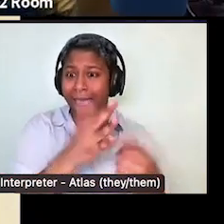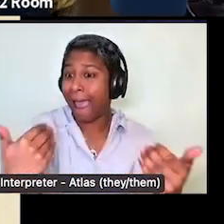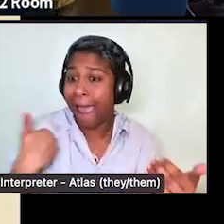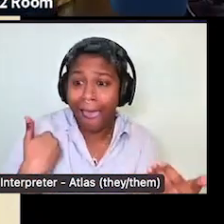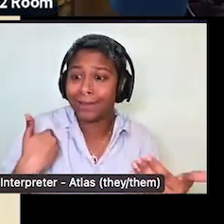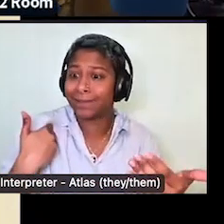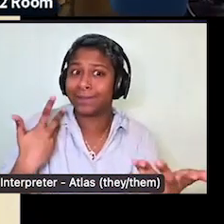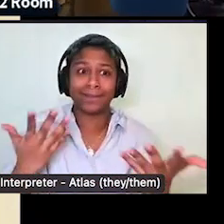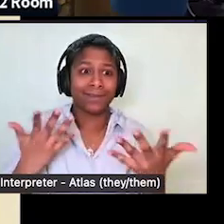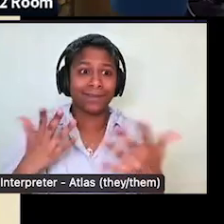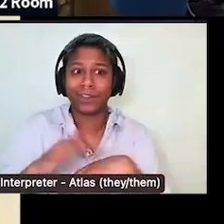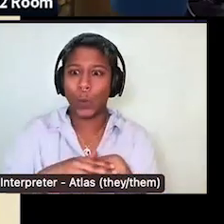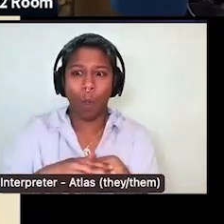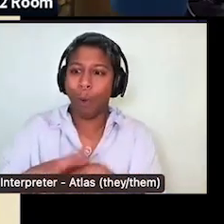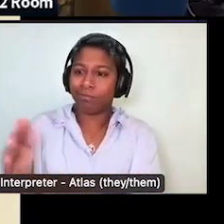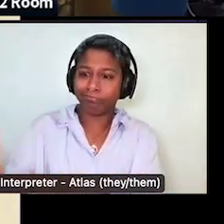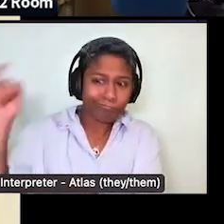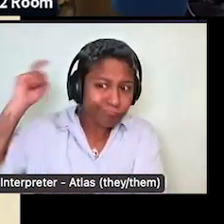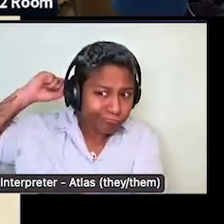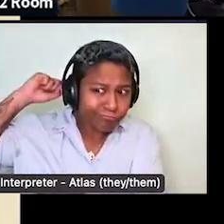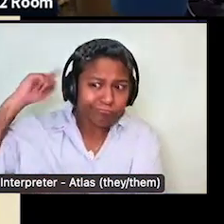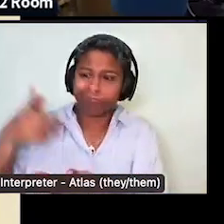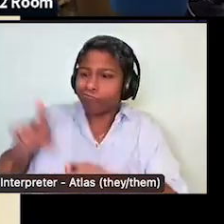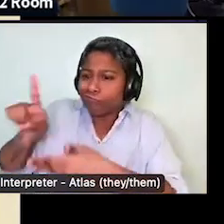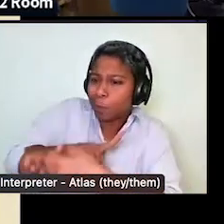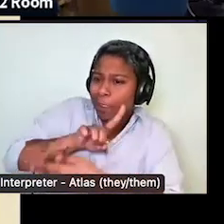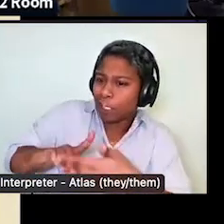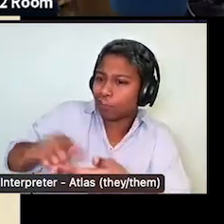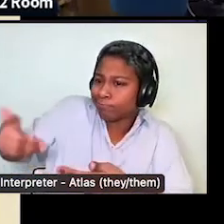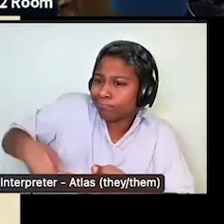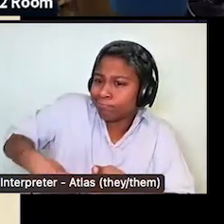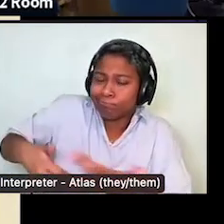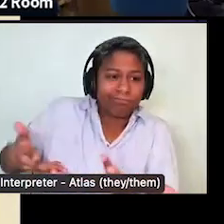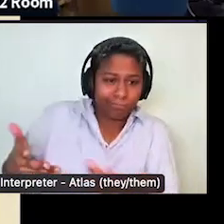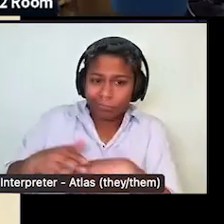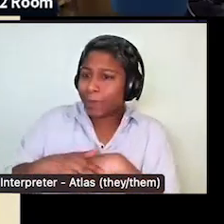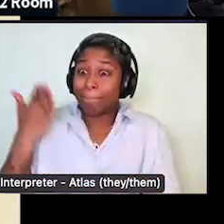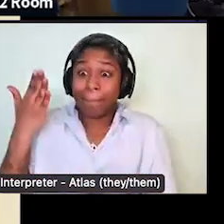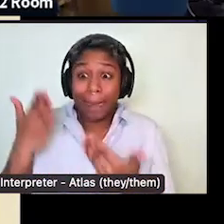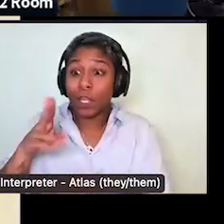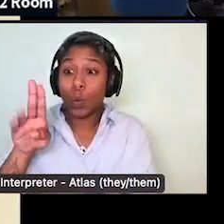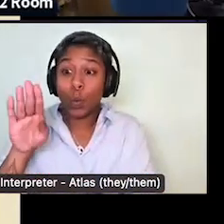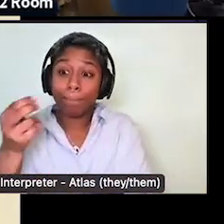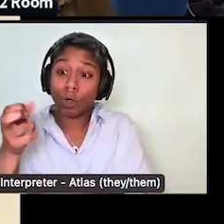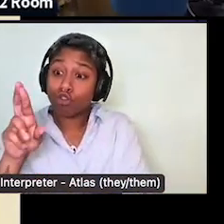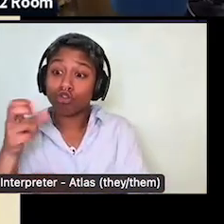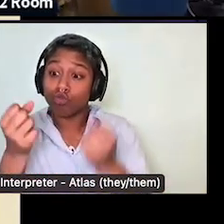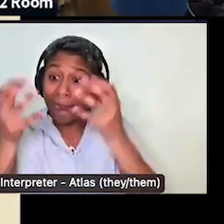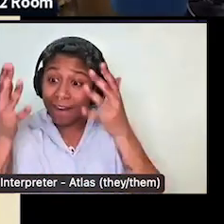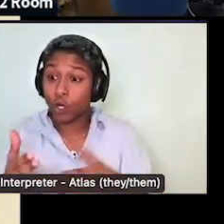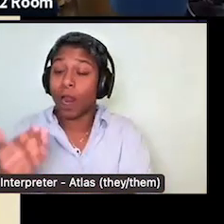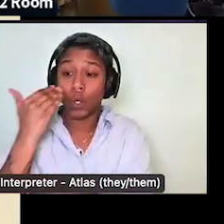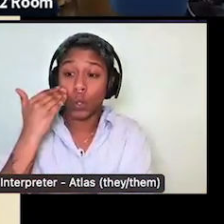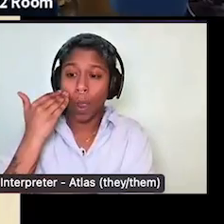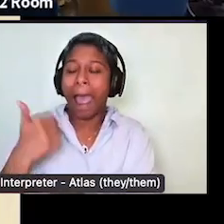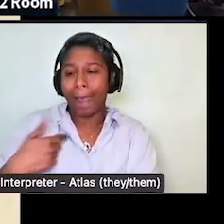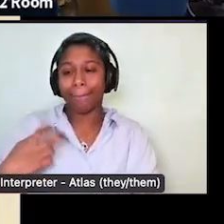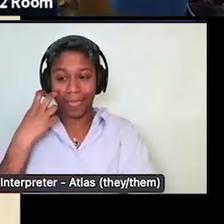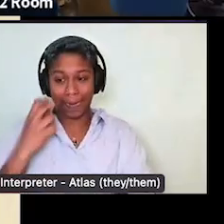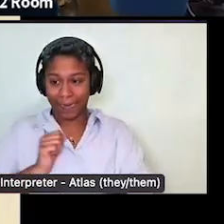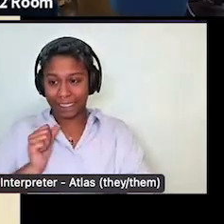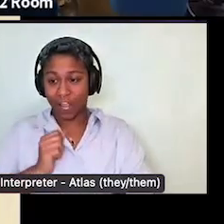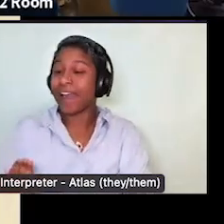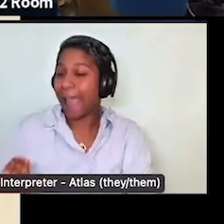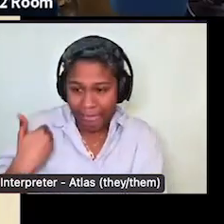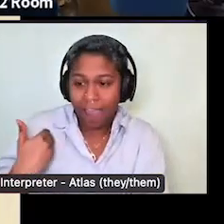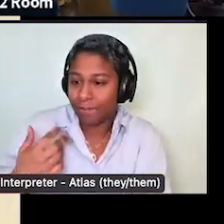service dogs. Or like, if you're an Uber driver, because I know I've had blind friends that, I'm blind myself. I've had blind friends who have